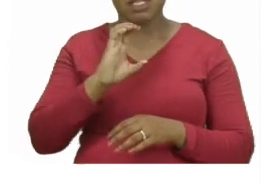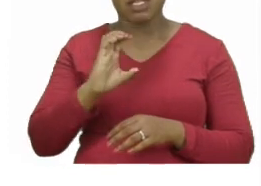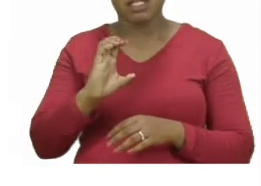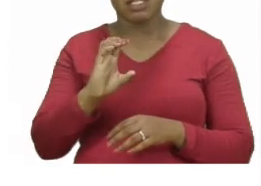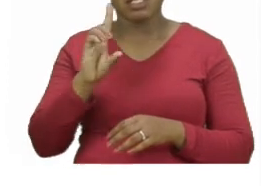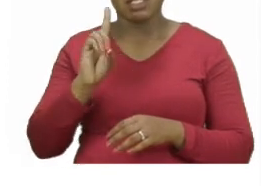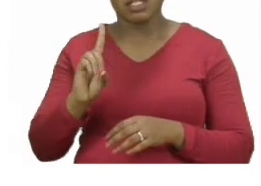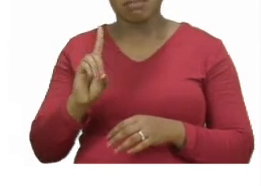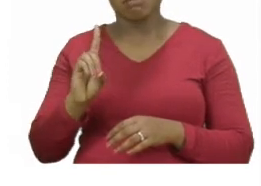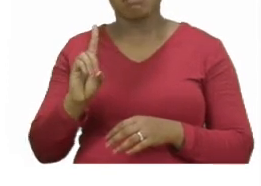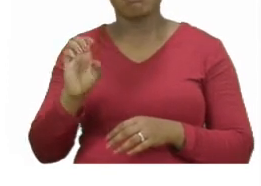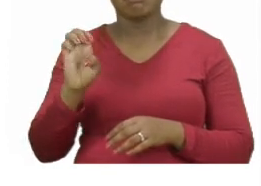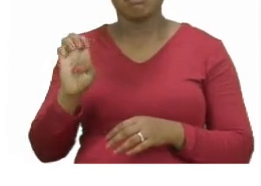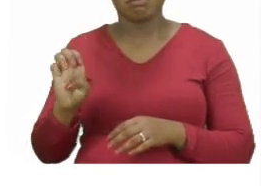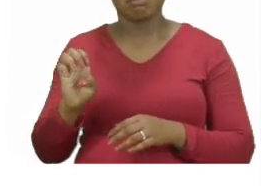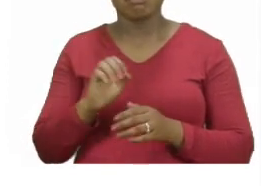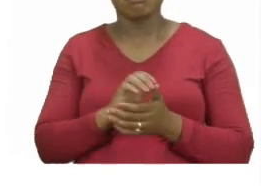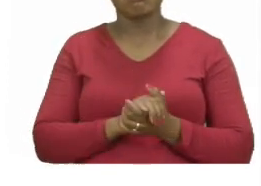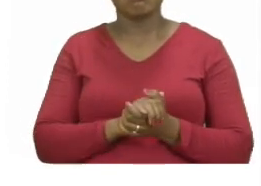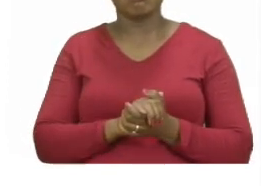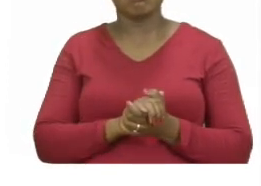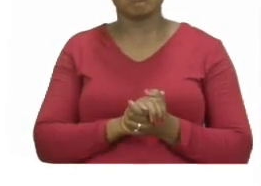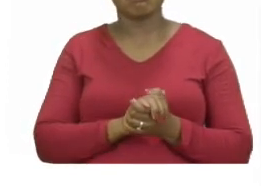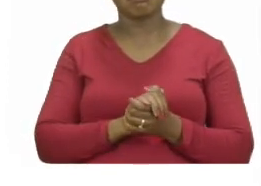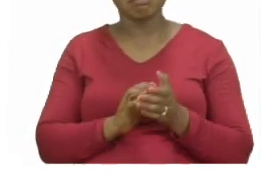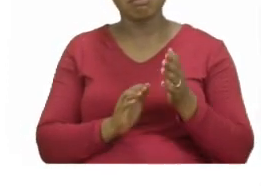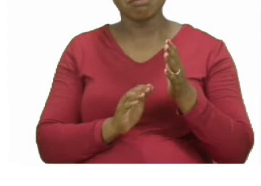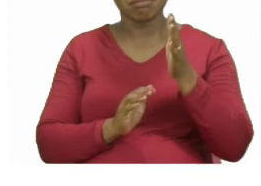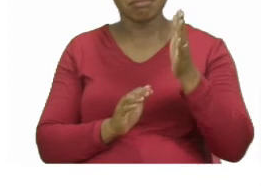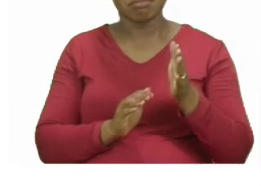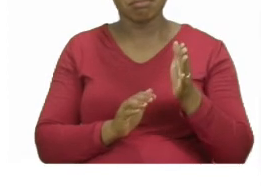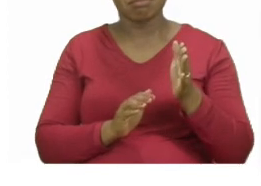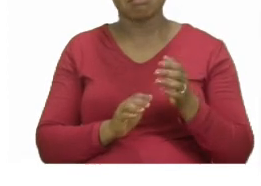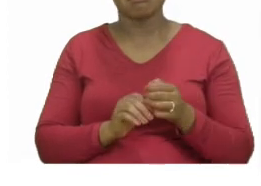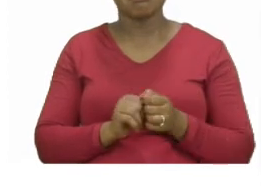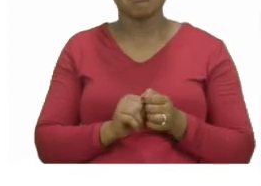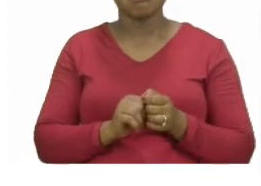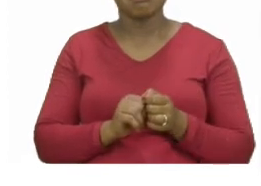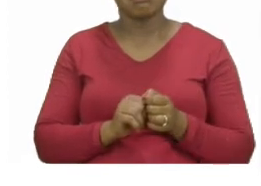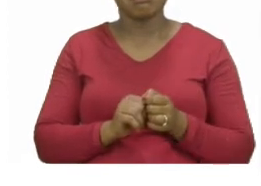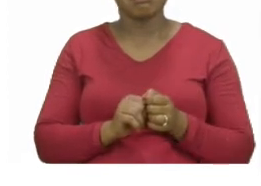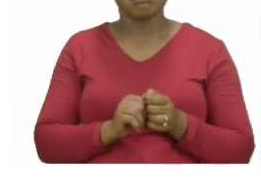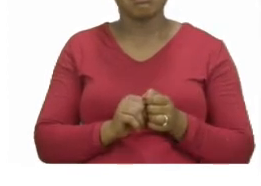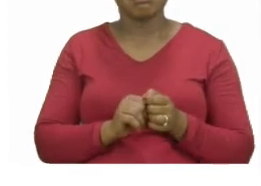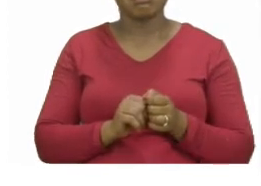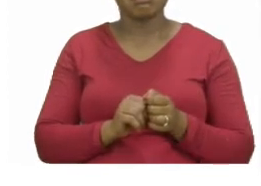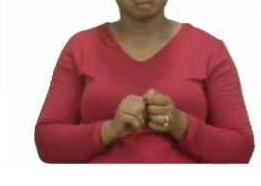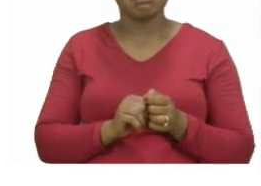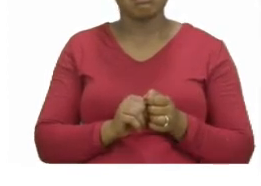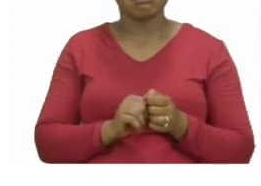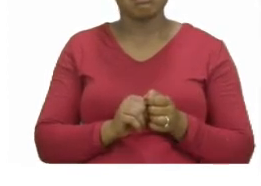and E. And then on the left side of the page, there is an amount